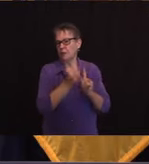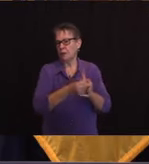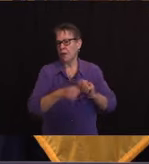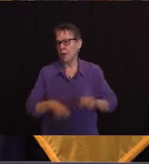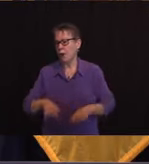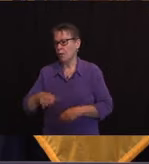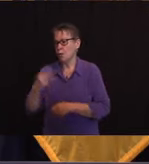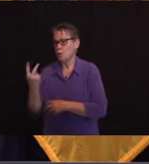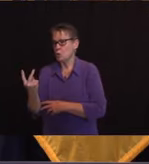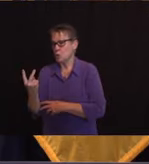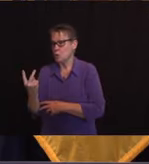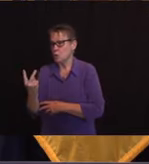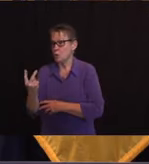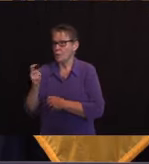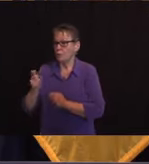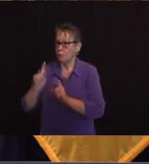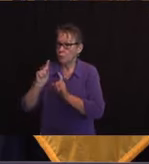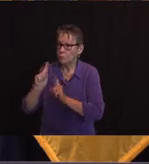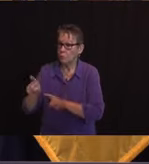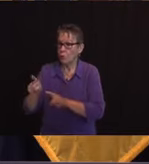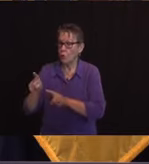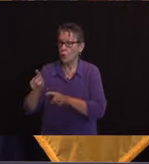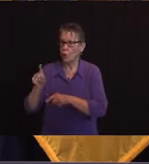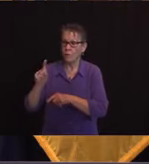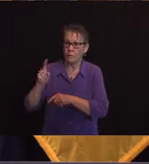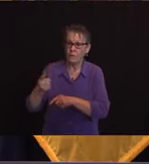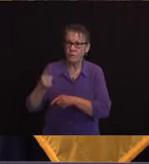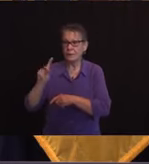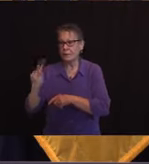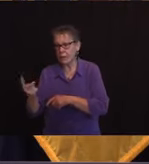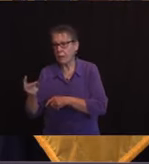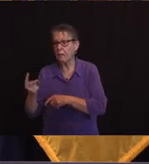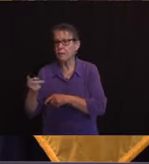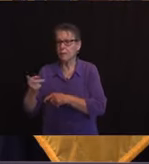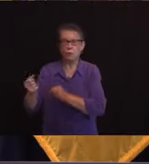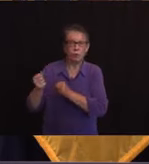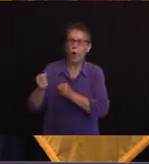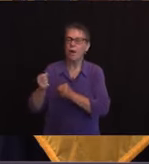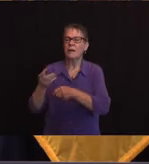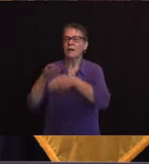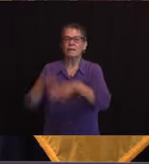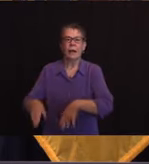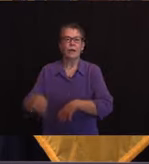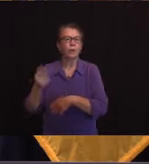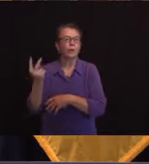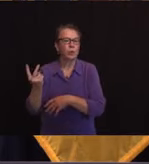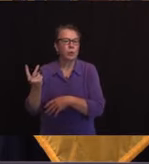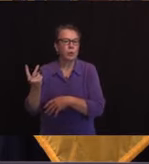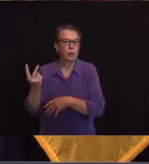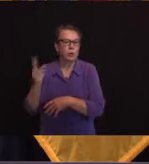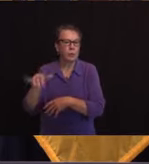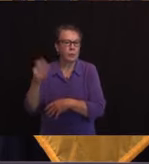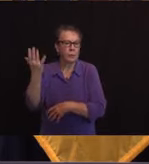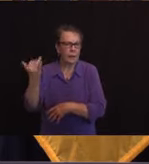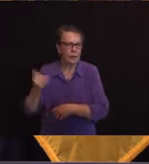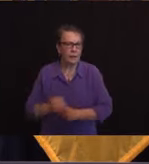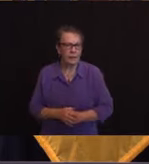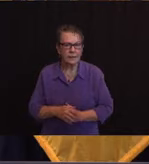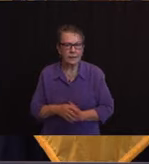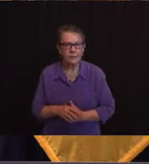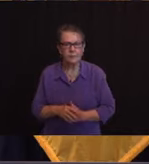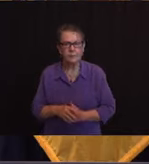ultra-cold storage. Continued blessed days in Passover. Please continue to observe the